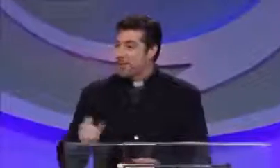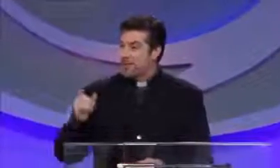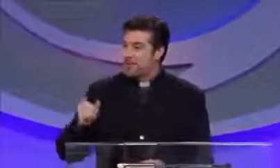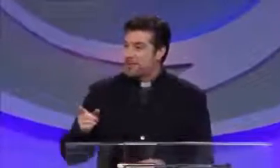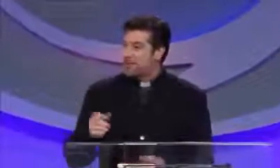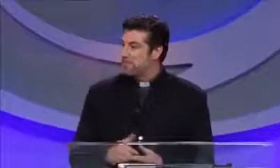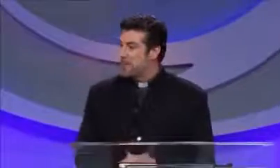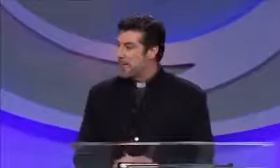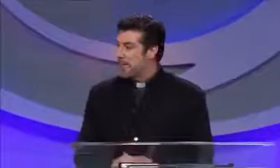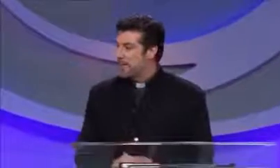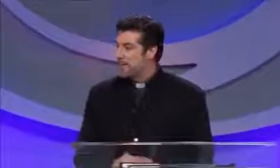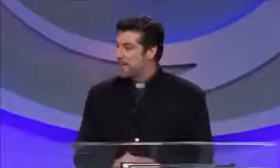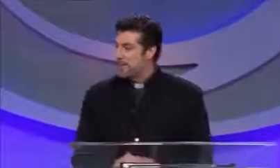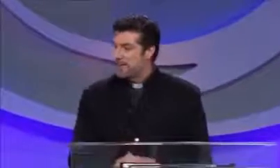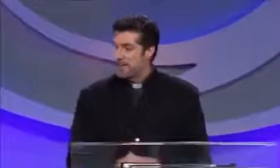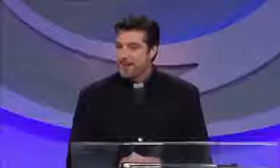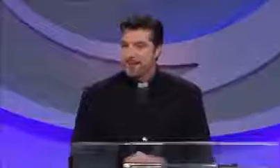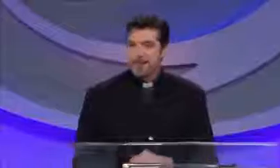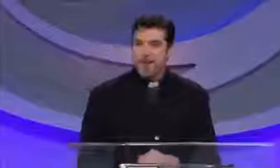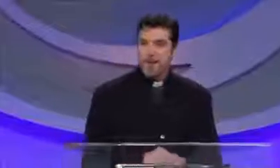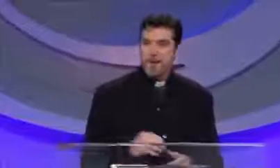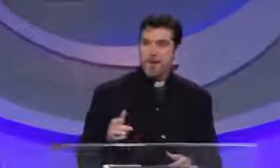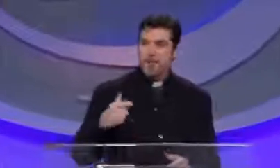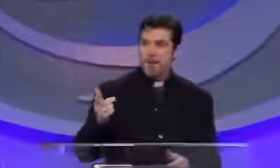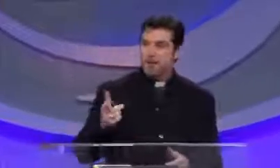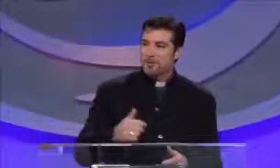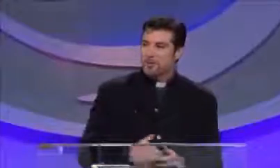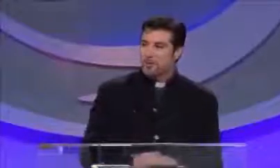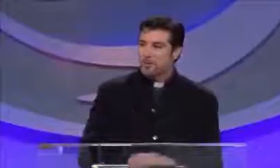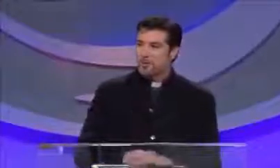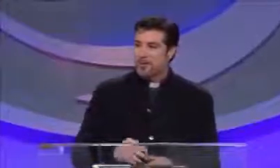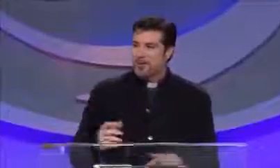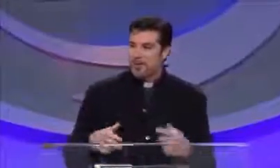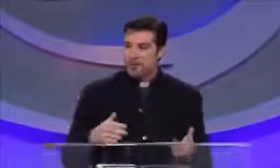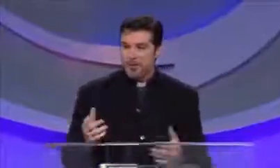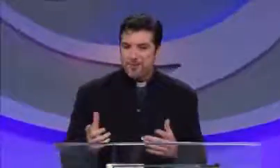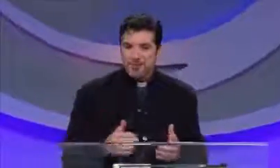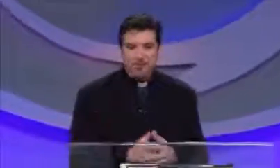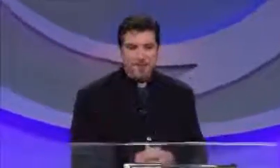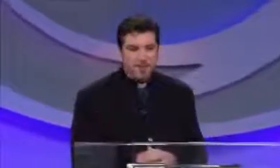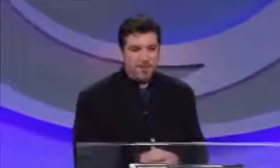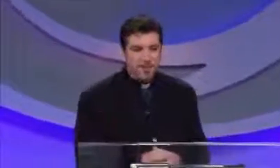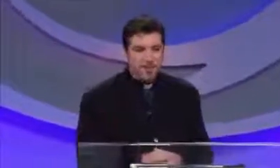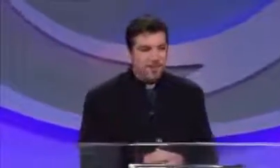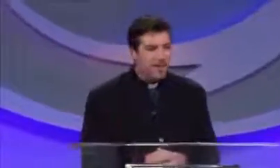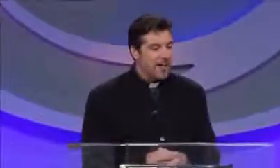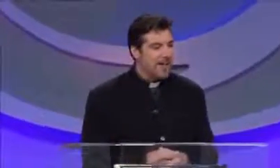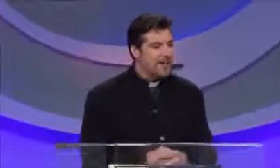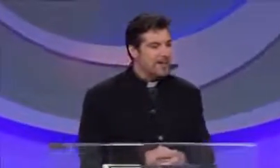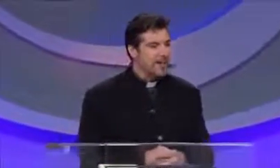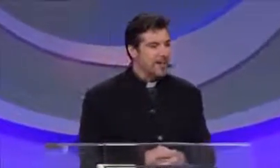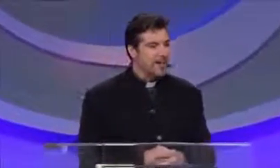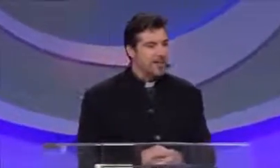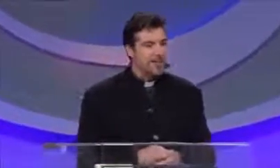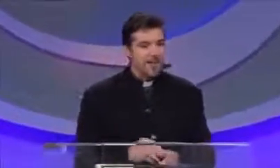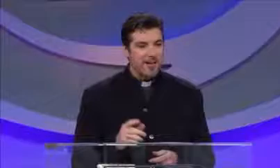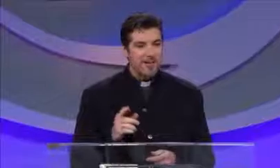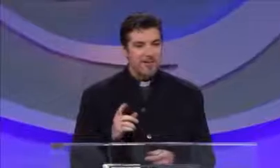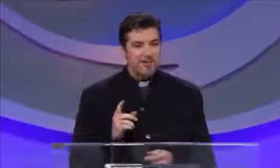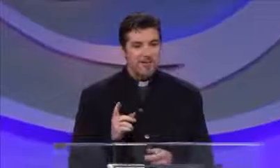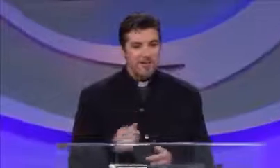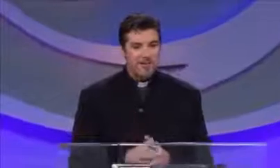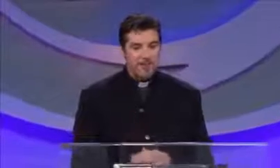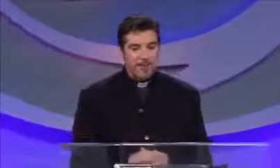that we did. That was just the beginning. Then I went into Bible school, got trained for the ministry, and